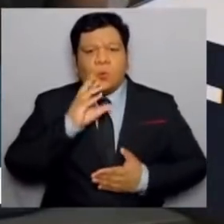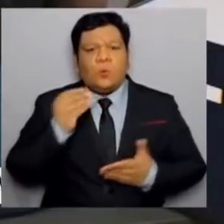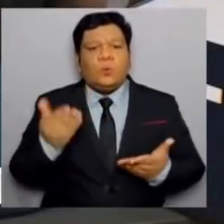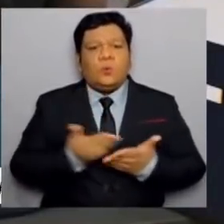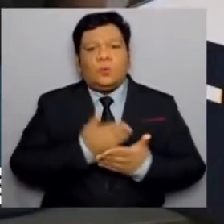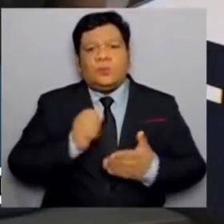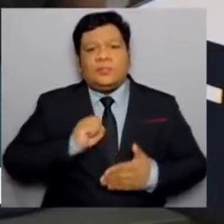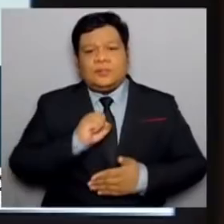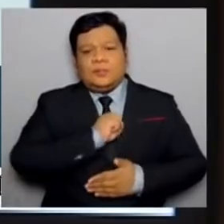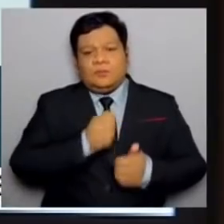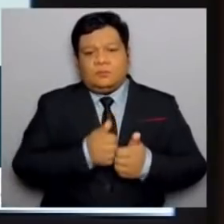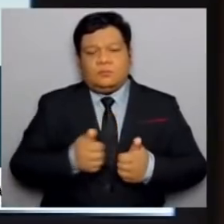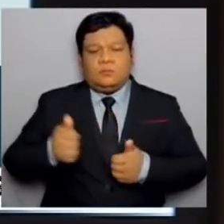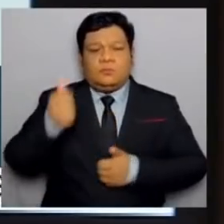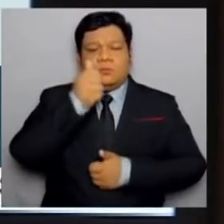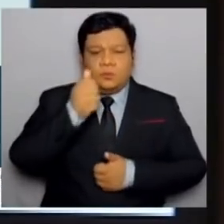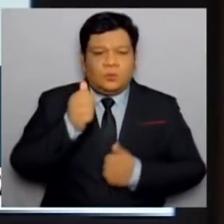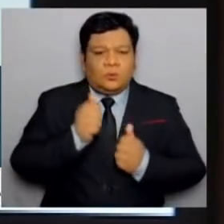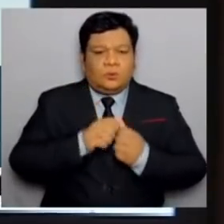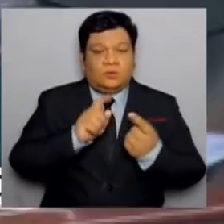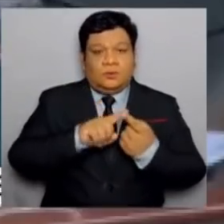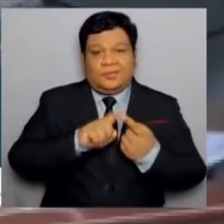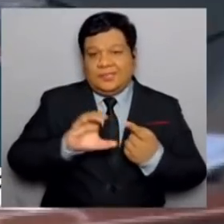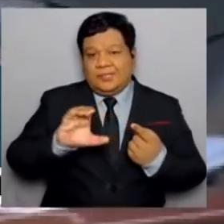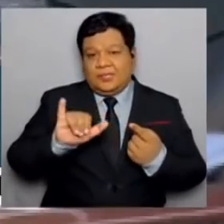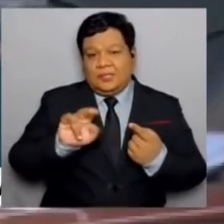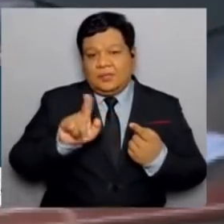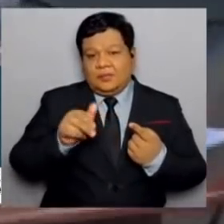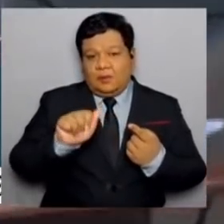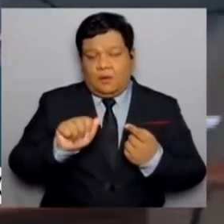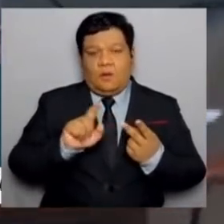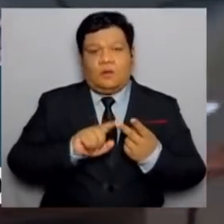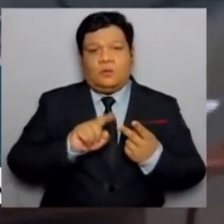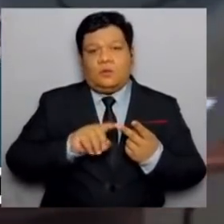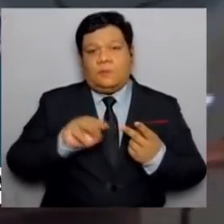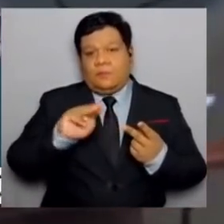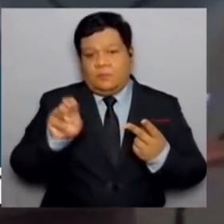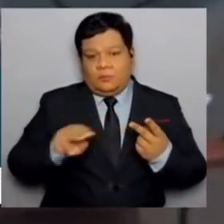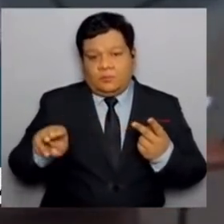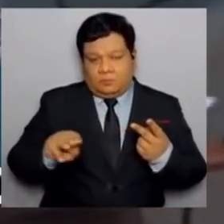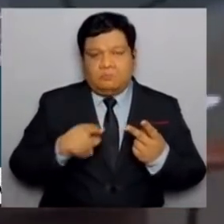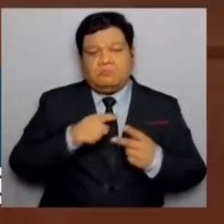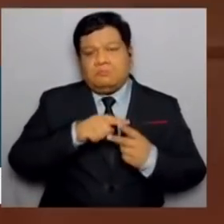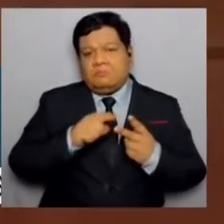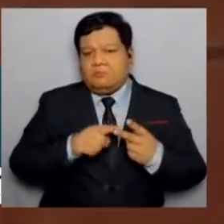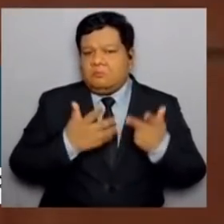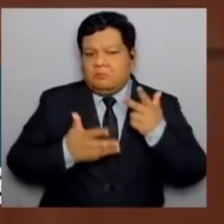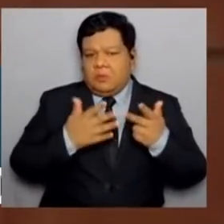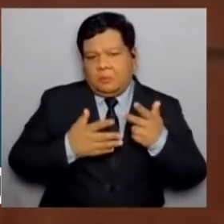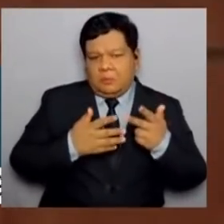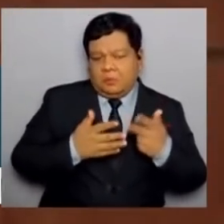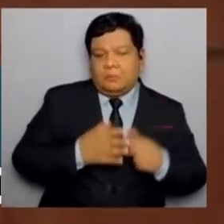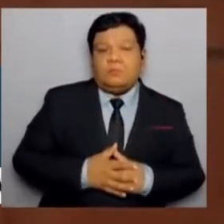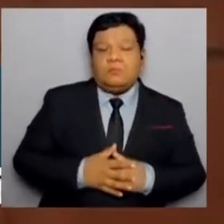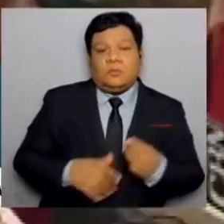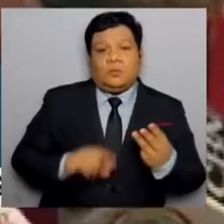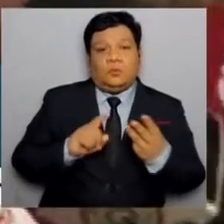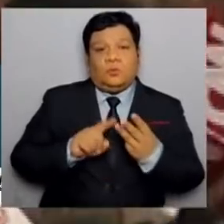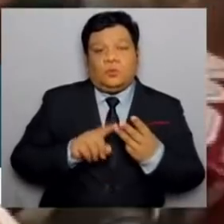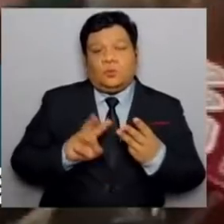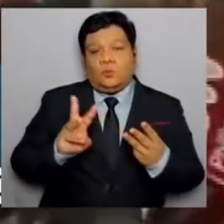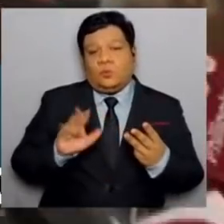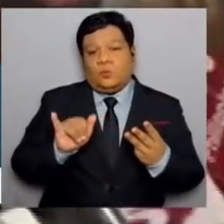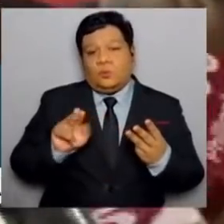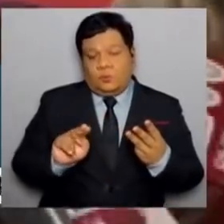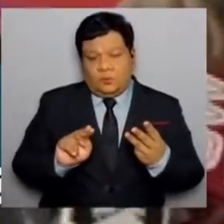up, with the names of Senators Cynthia Villar and Juan Miguel Zubiri said to be leading the race. Senator Sherwin Gatchalian and